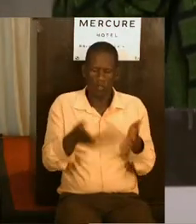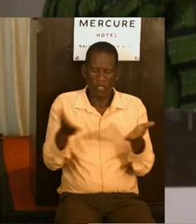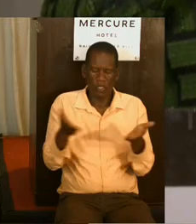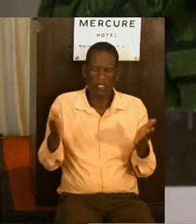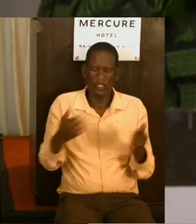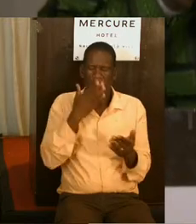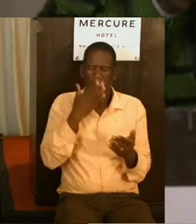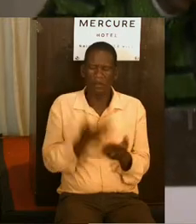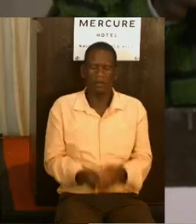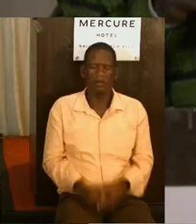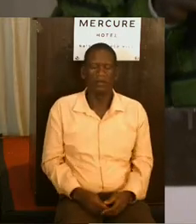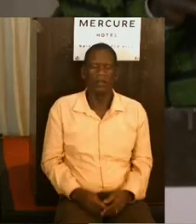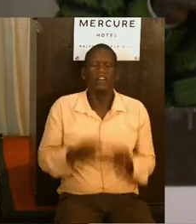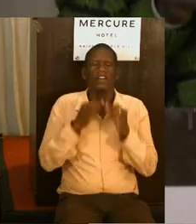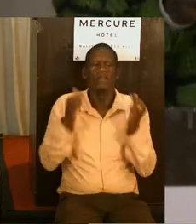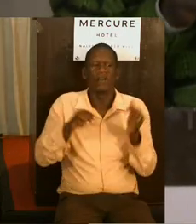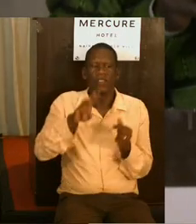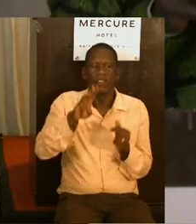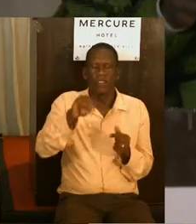thank you